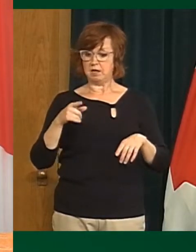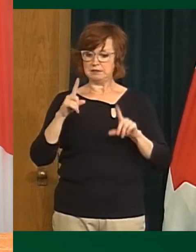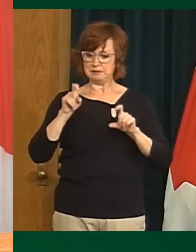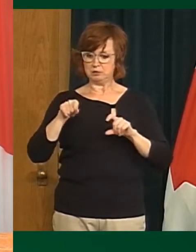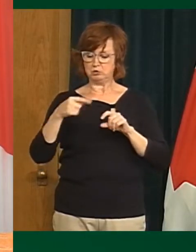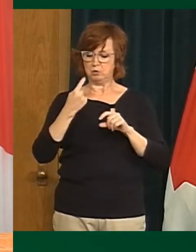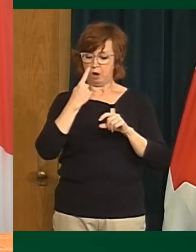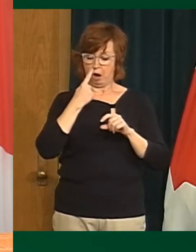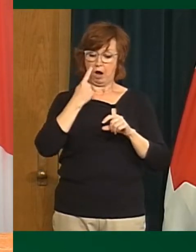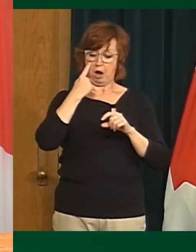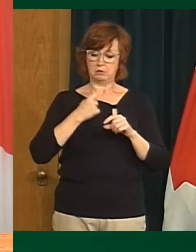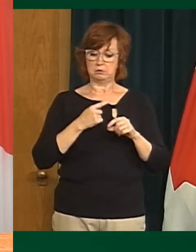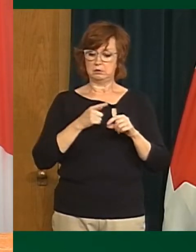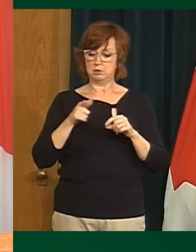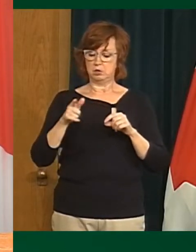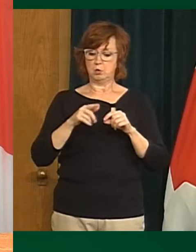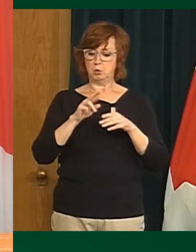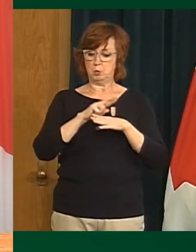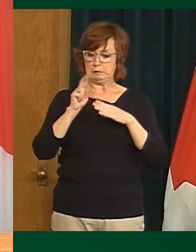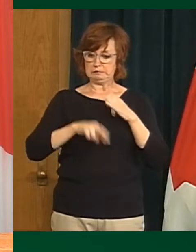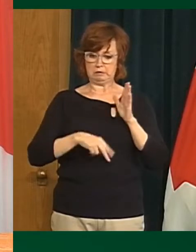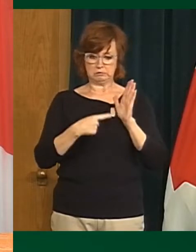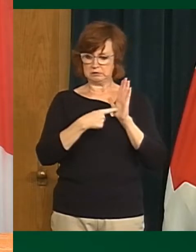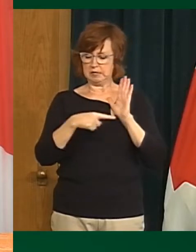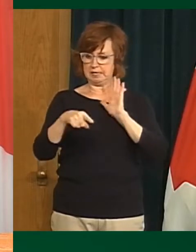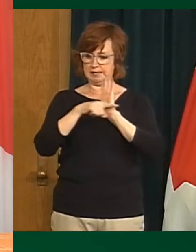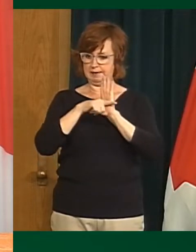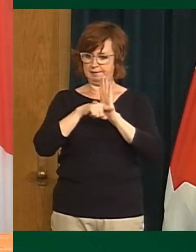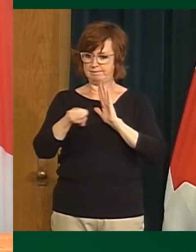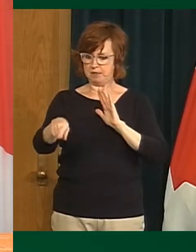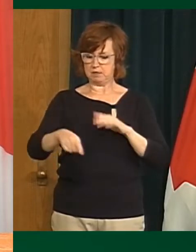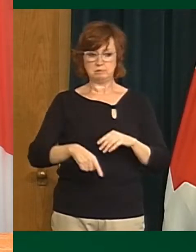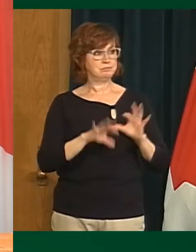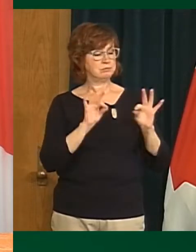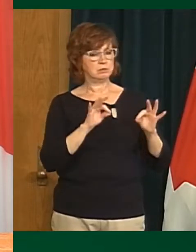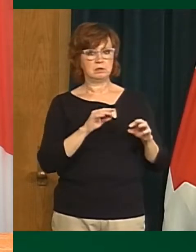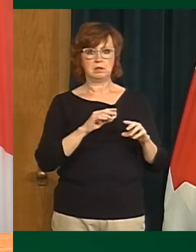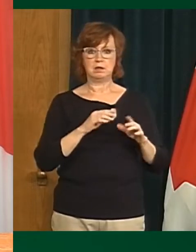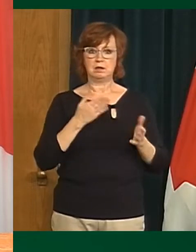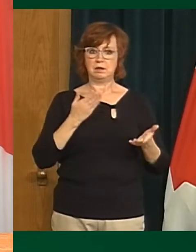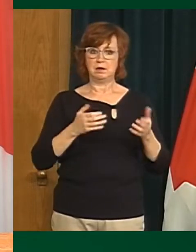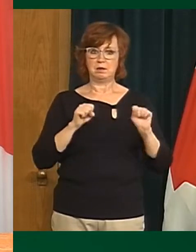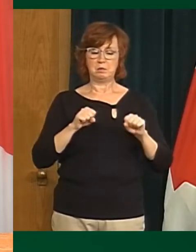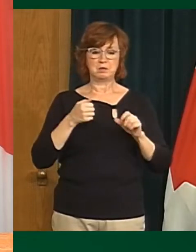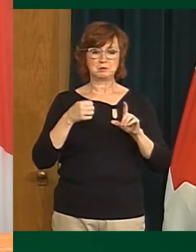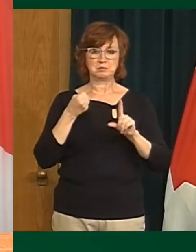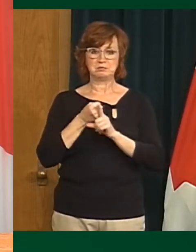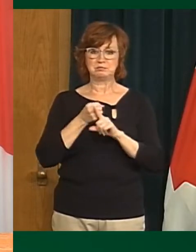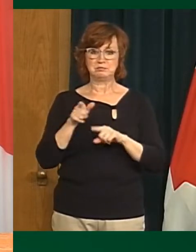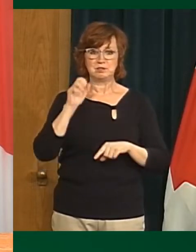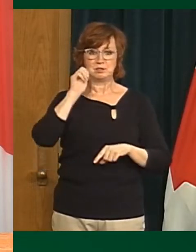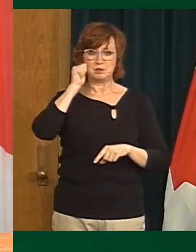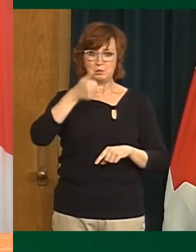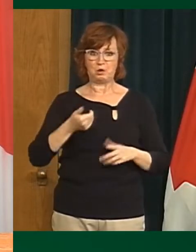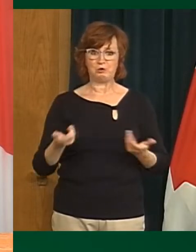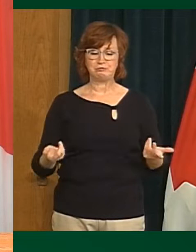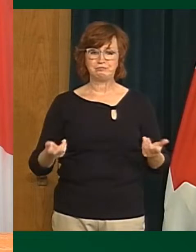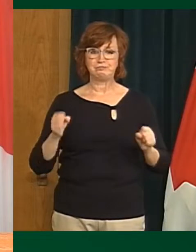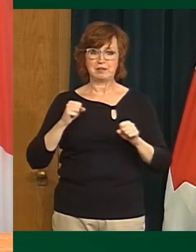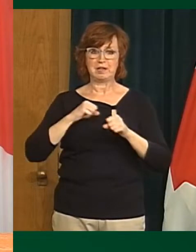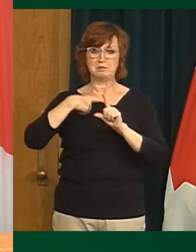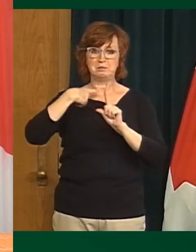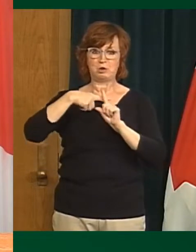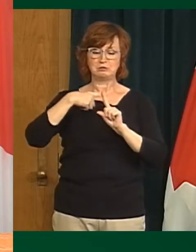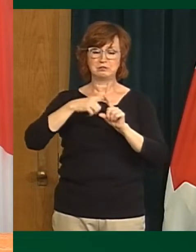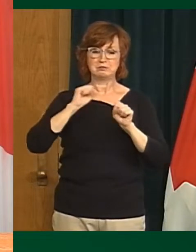or have some concerns and get tested, you still have to watch your symptoms. If your symptoms get worse, or you were a close contact, you